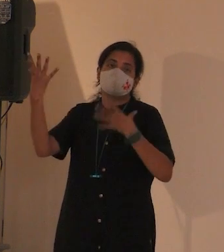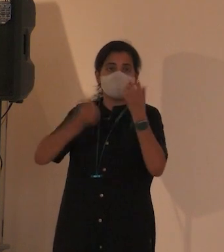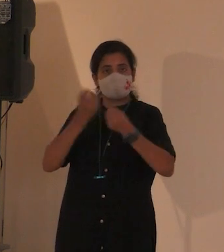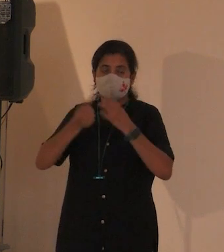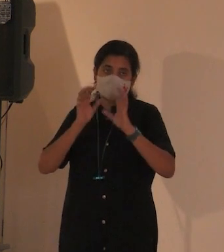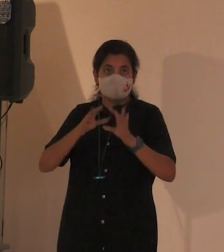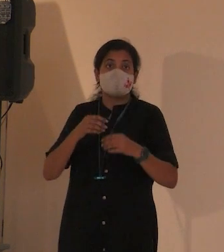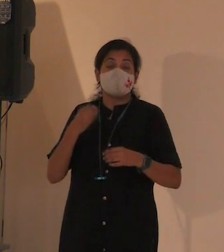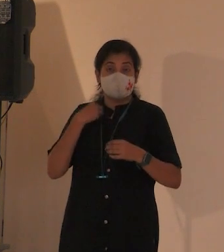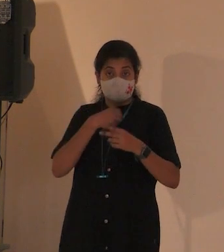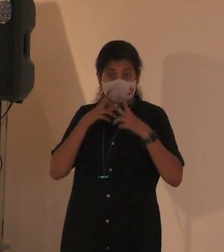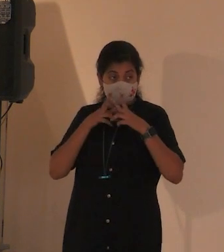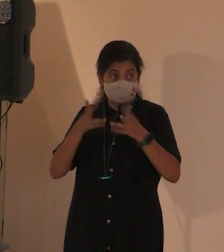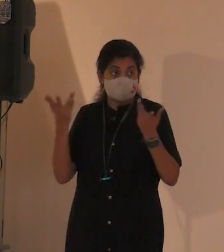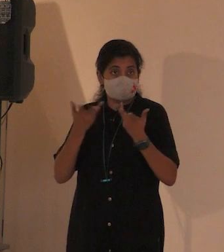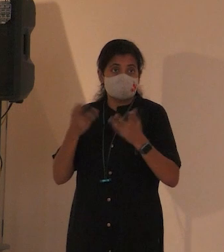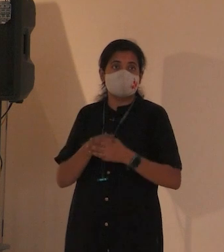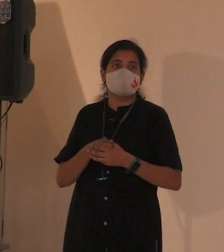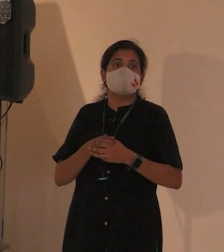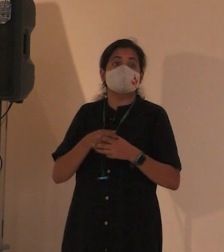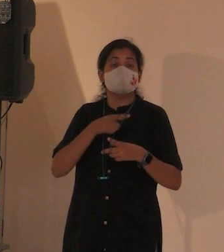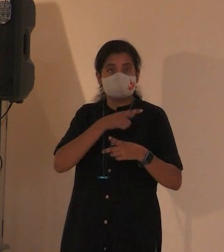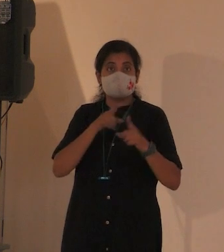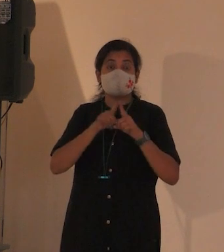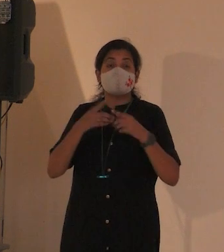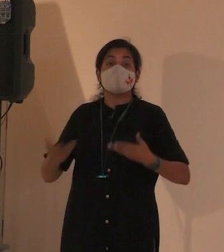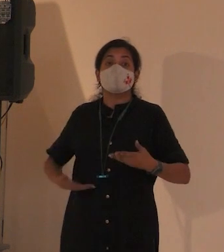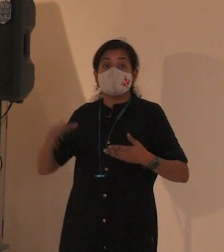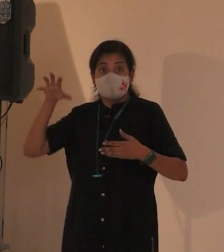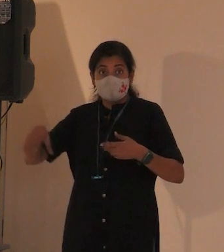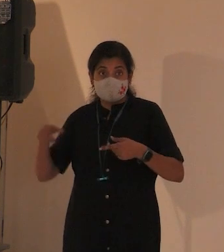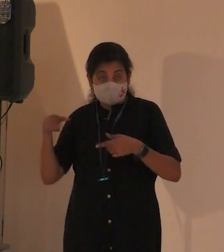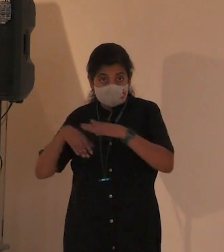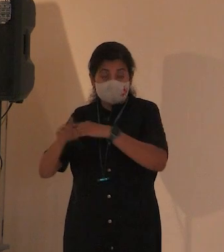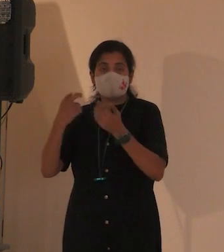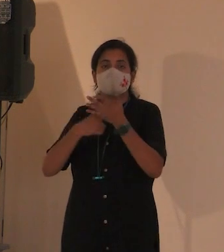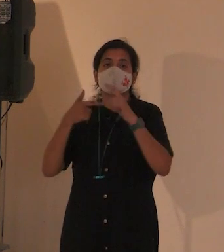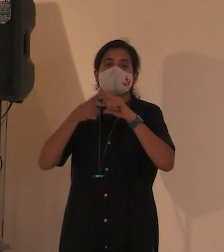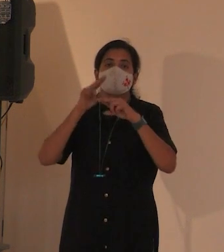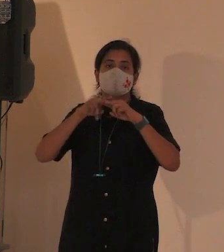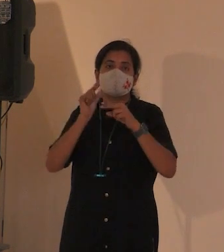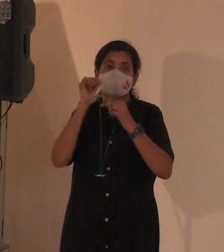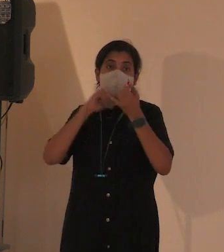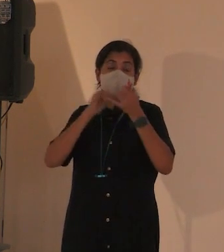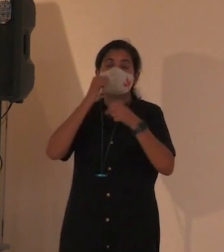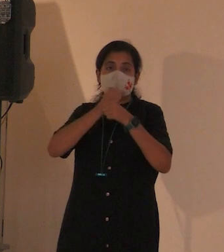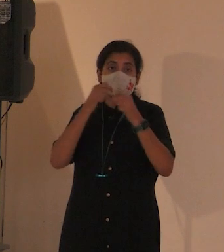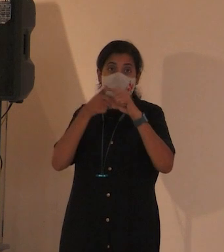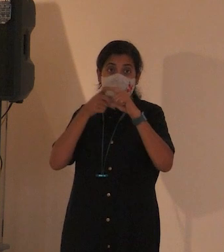who was sent to when there was a Bangladeshi refugee crisis. They actually came to West